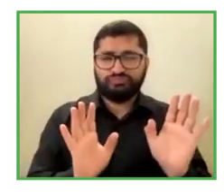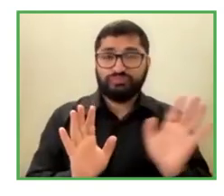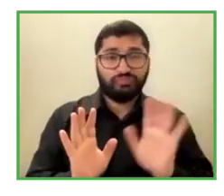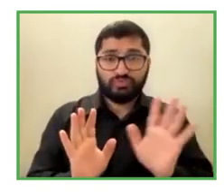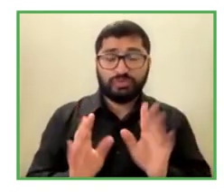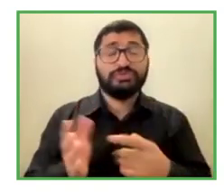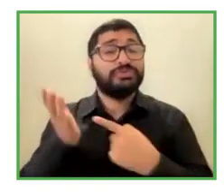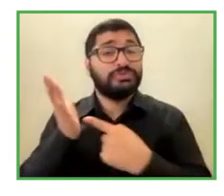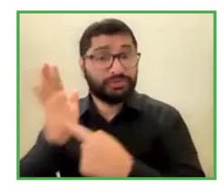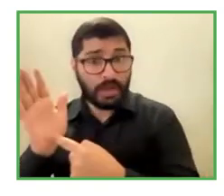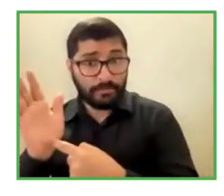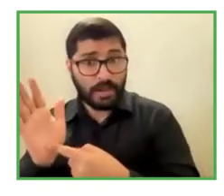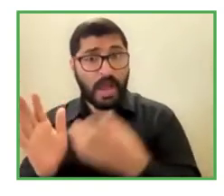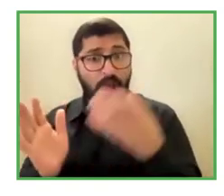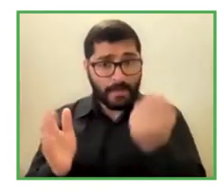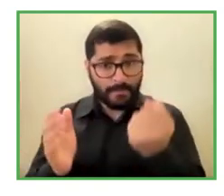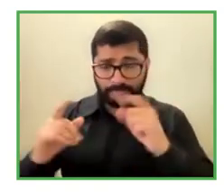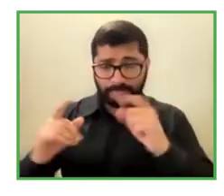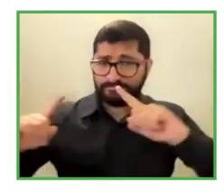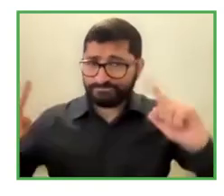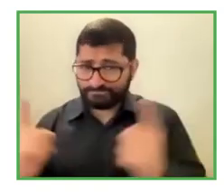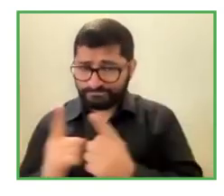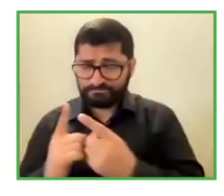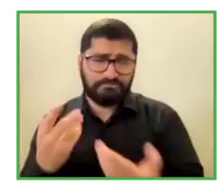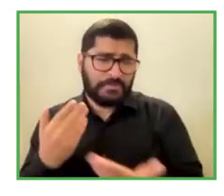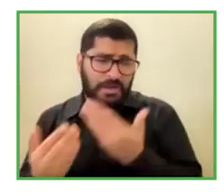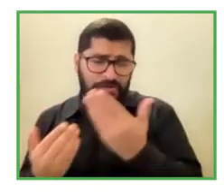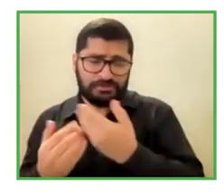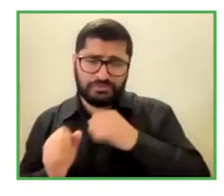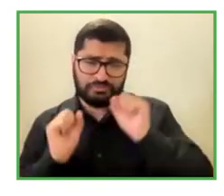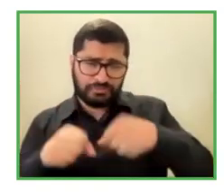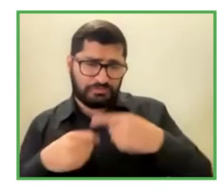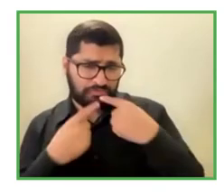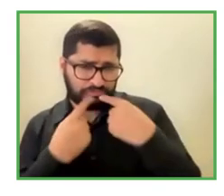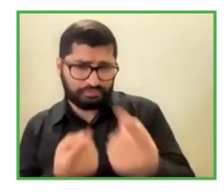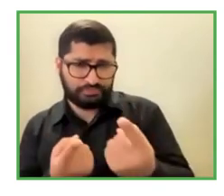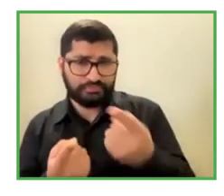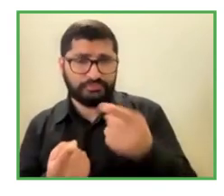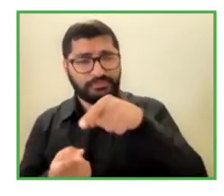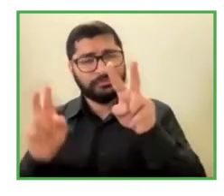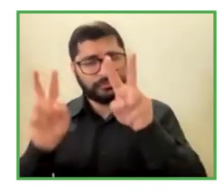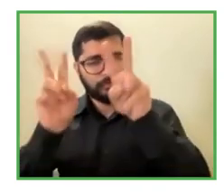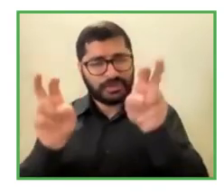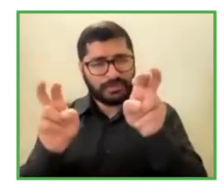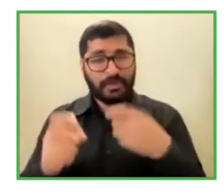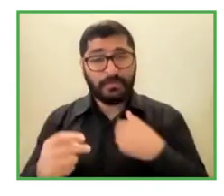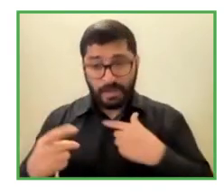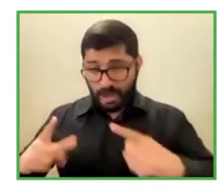it, but this makes us part of